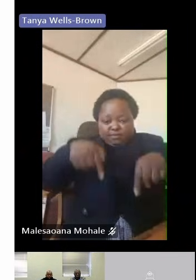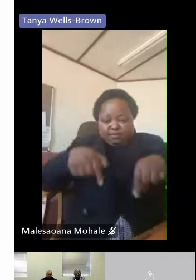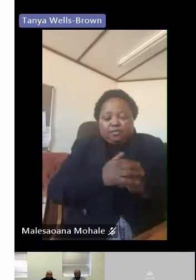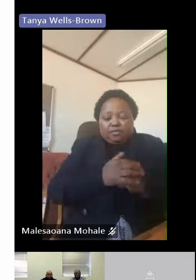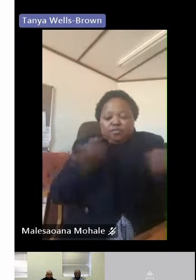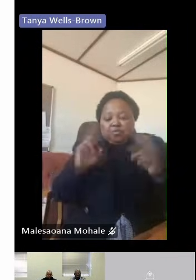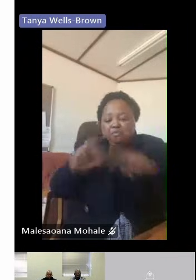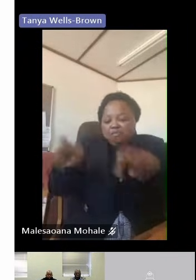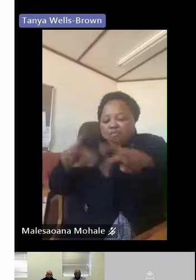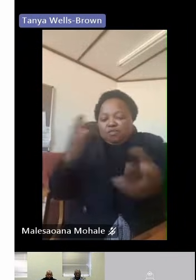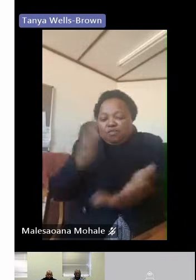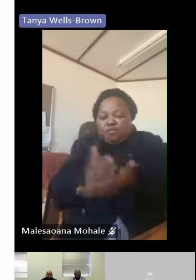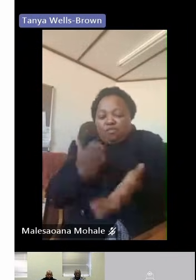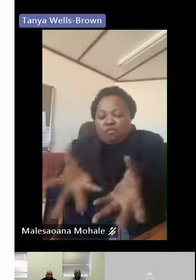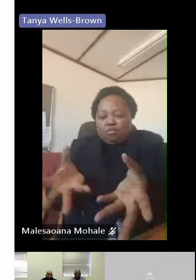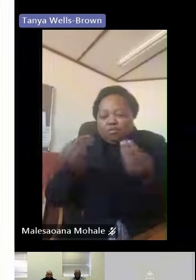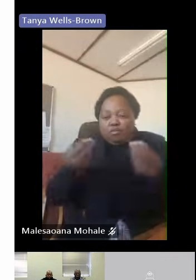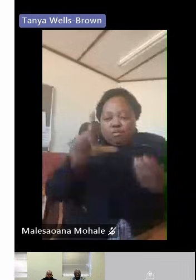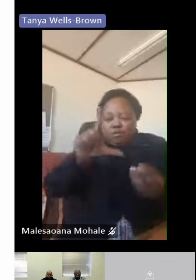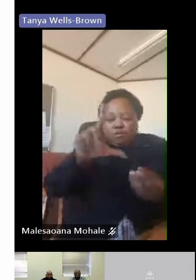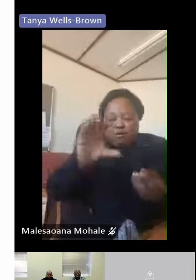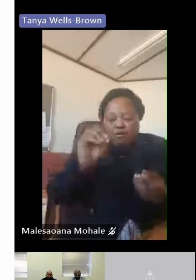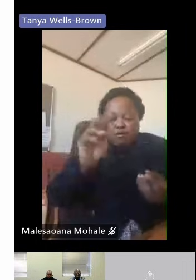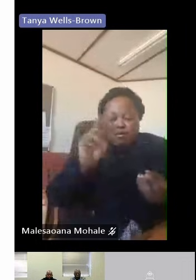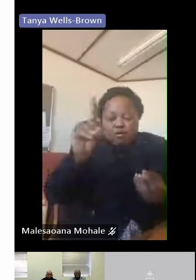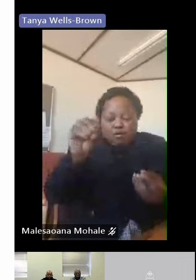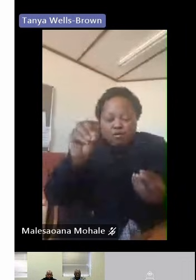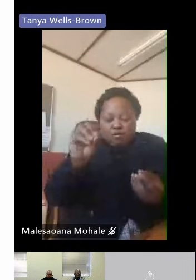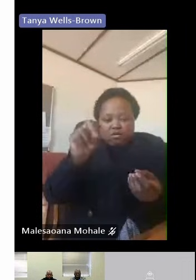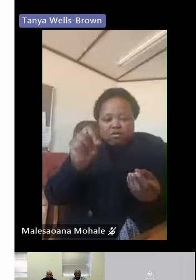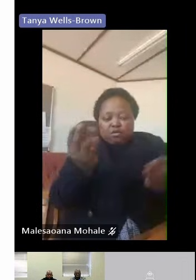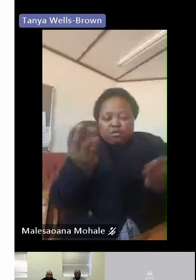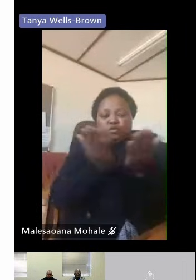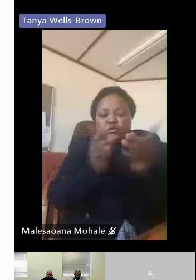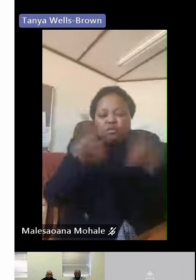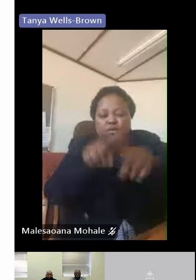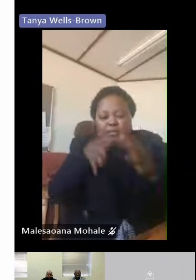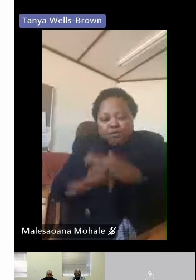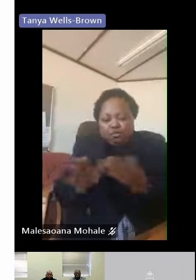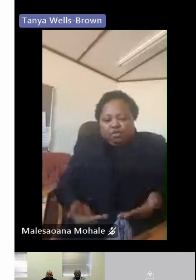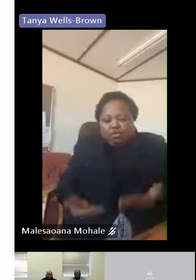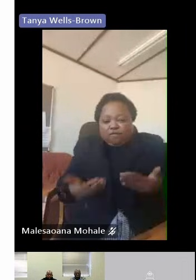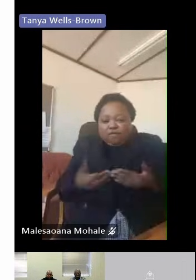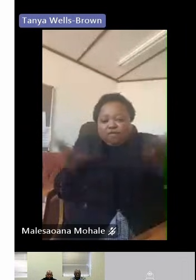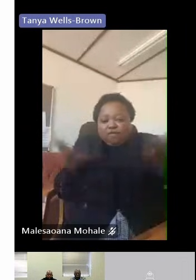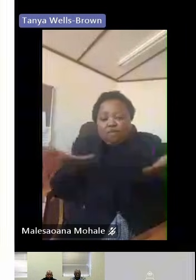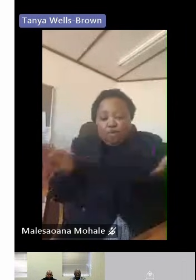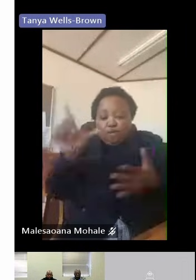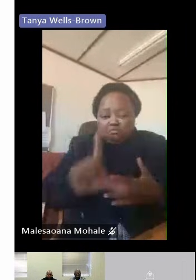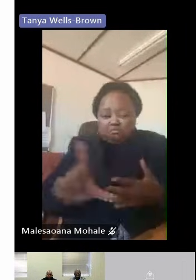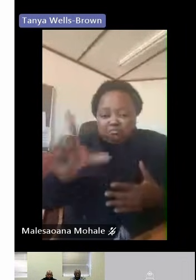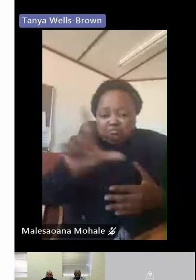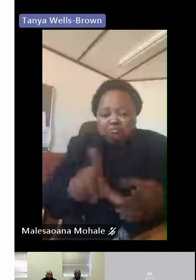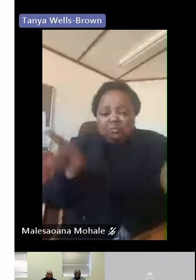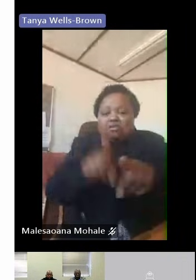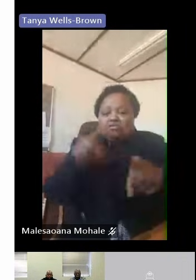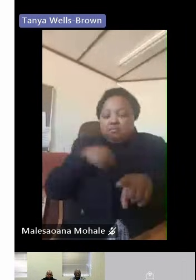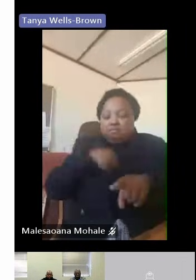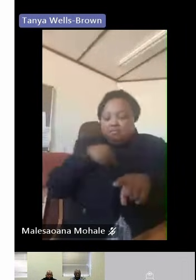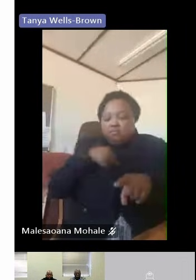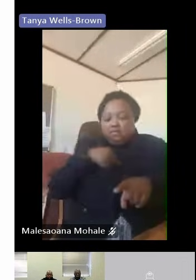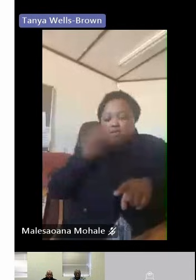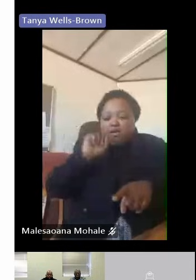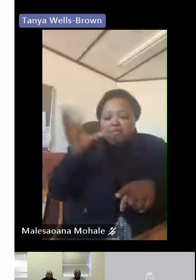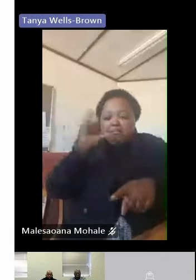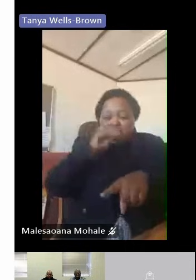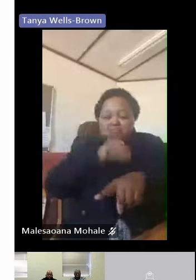London School of Hygiene, but also the Ministry of Health in Lesotho. And I was and had the pleasure of having